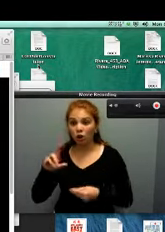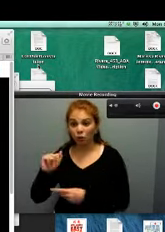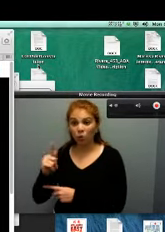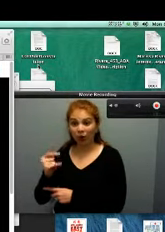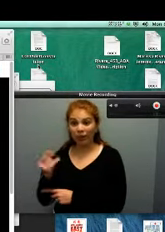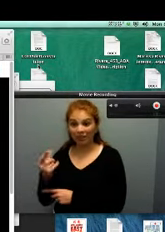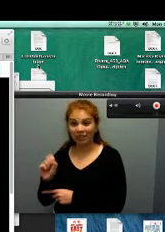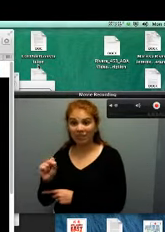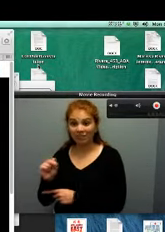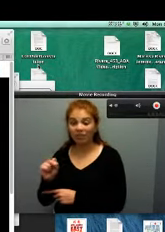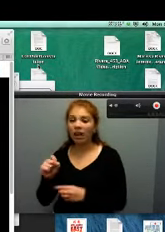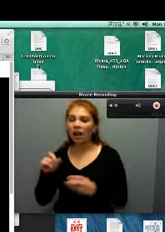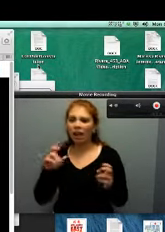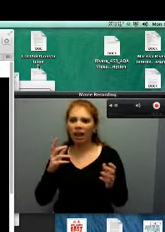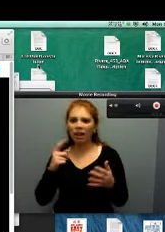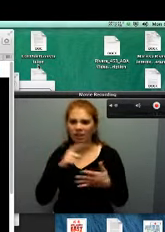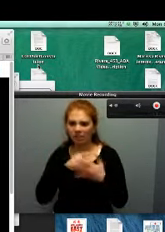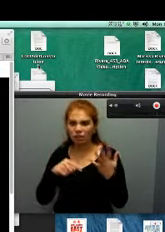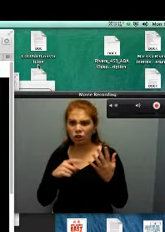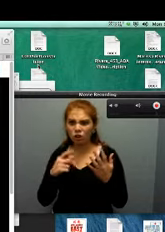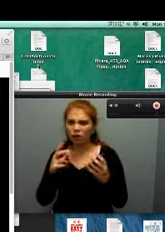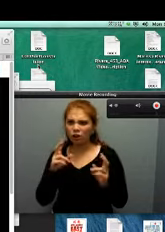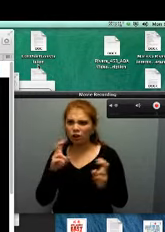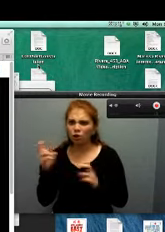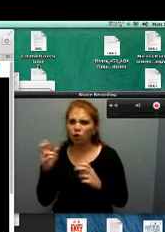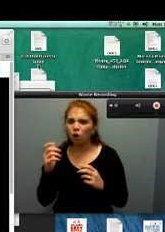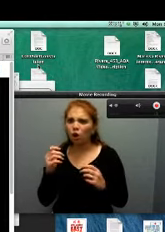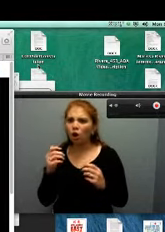The issues with these ratings